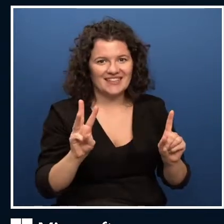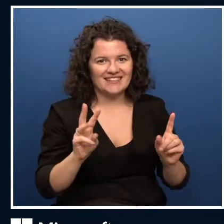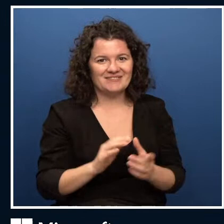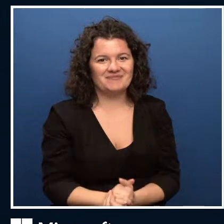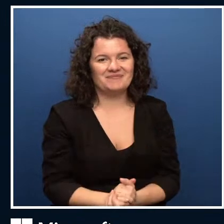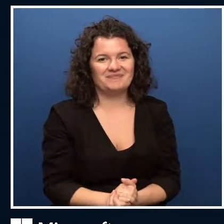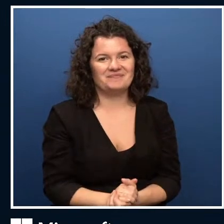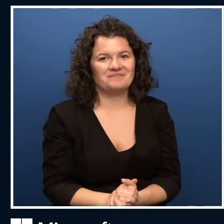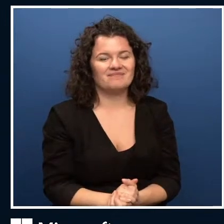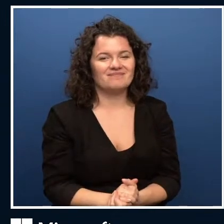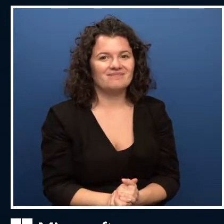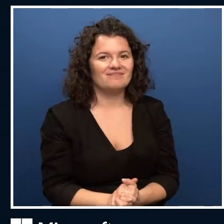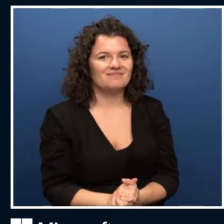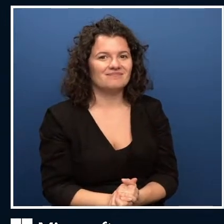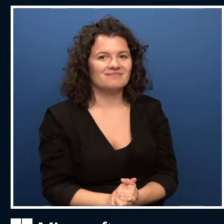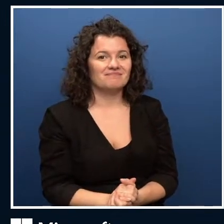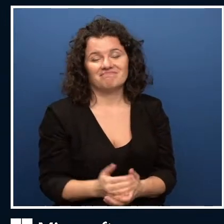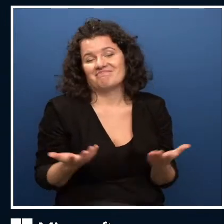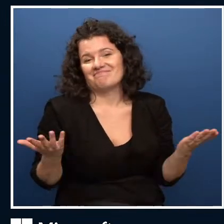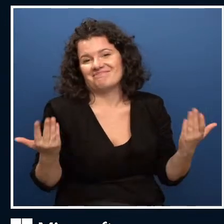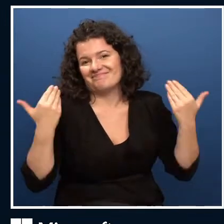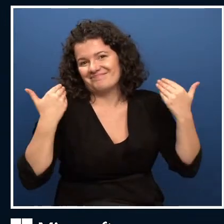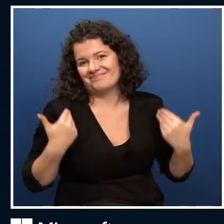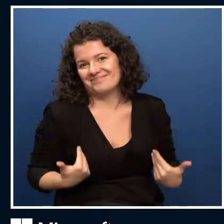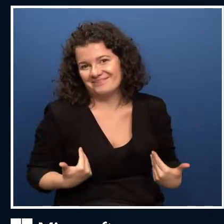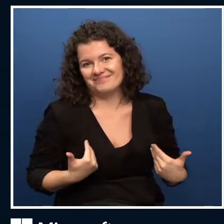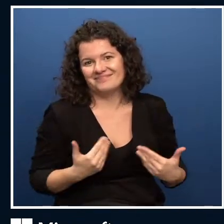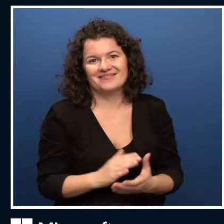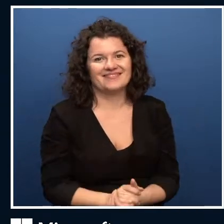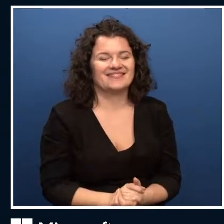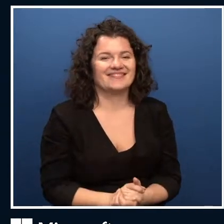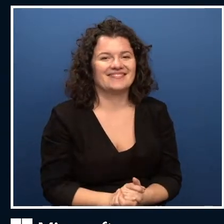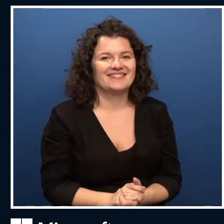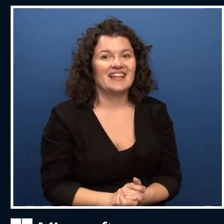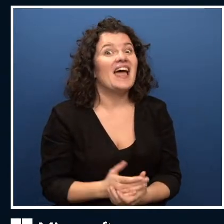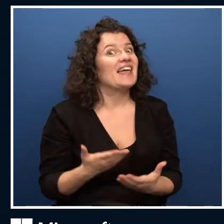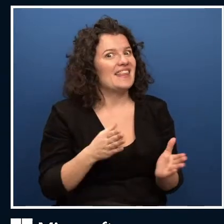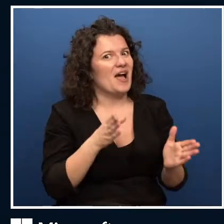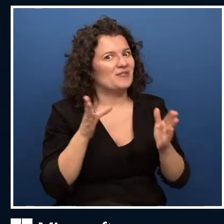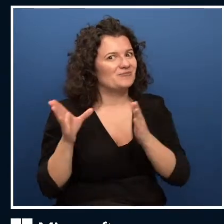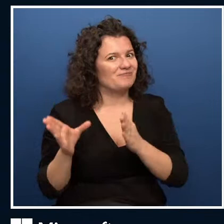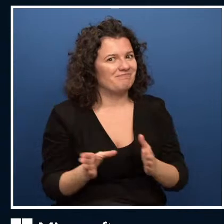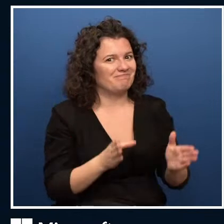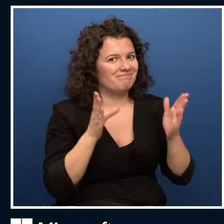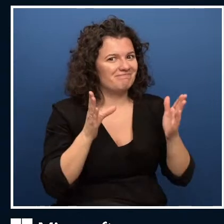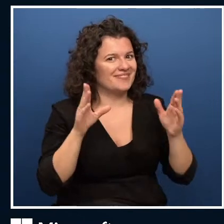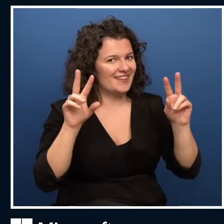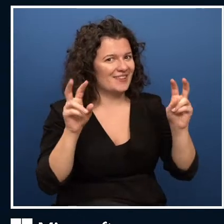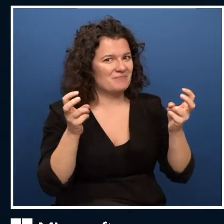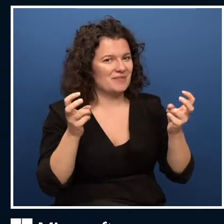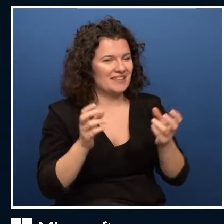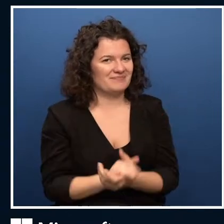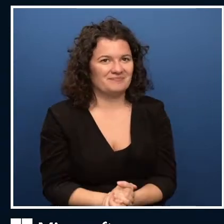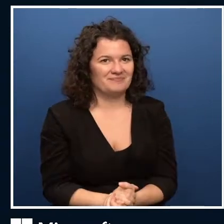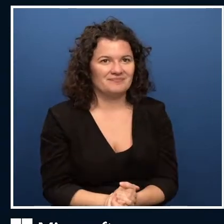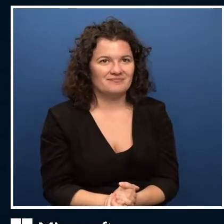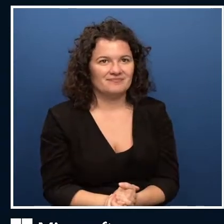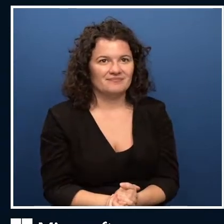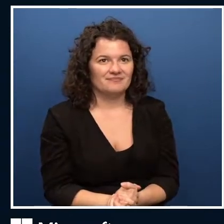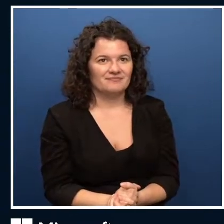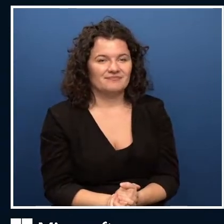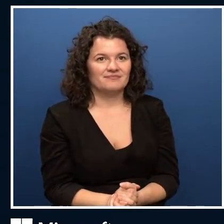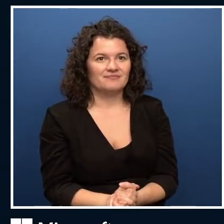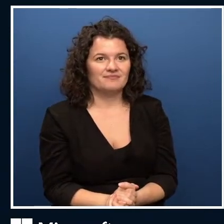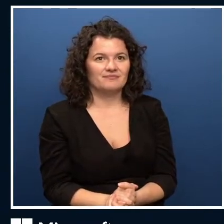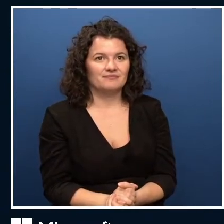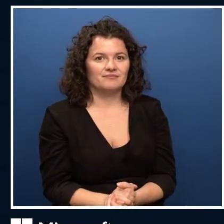So that's about me. Let's get to the talk now. So before I even start off with what we are going to